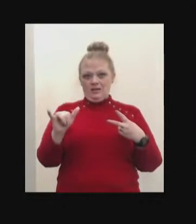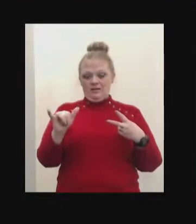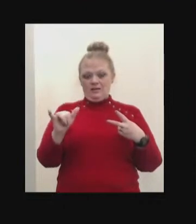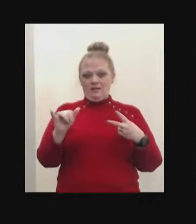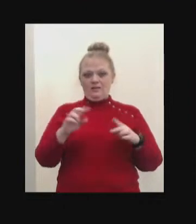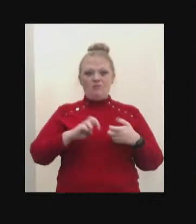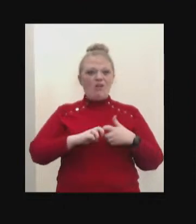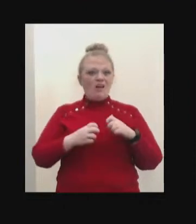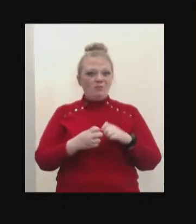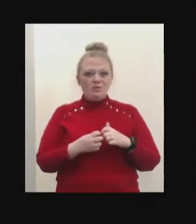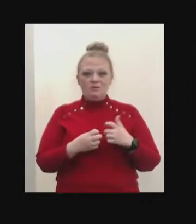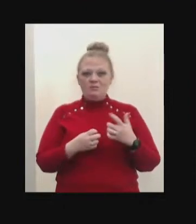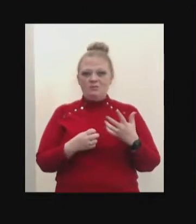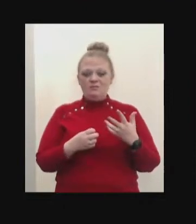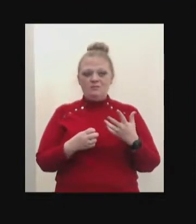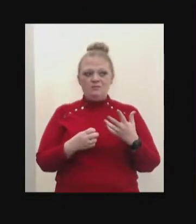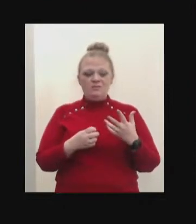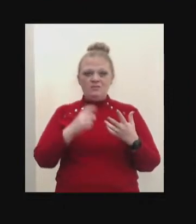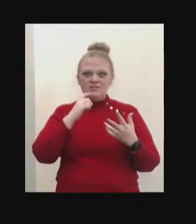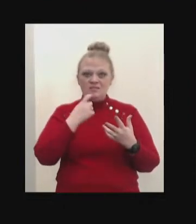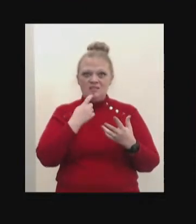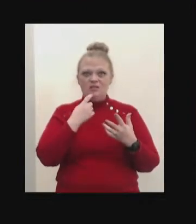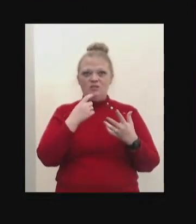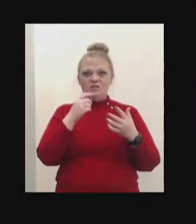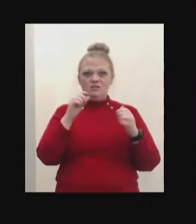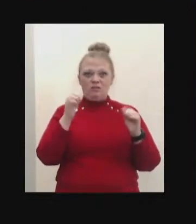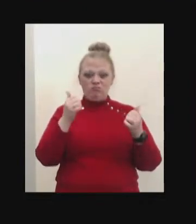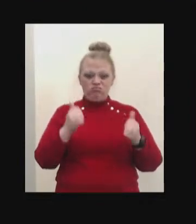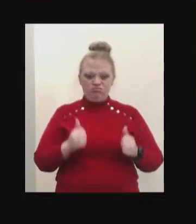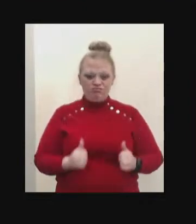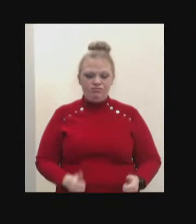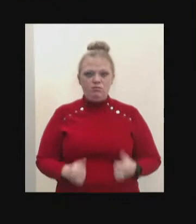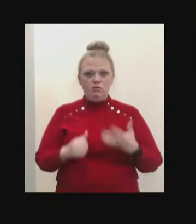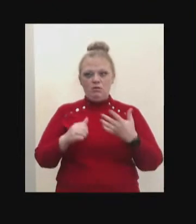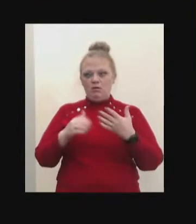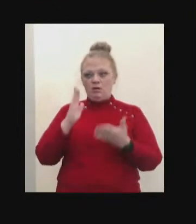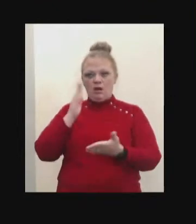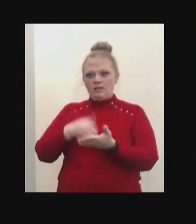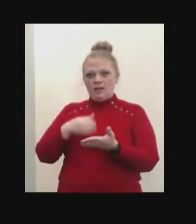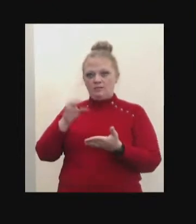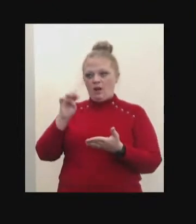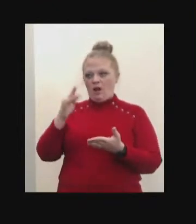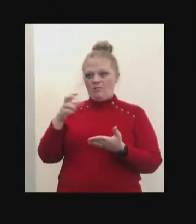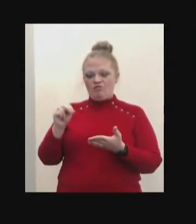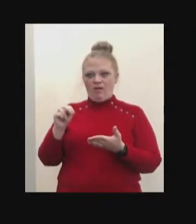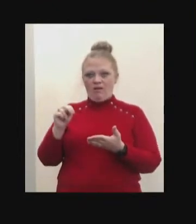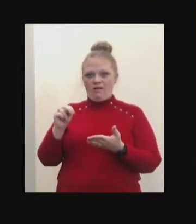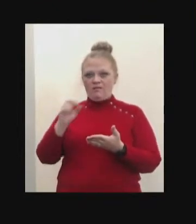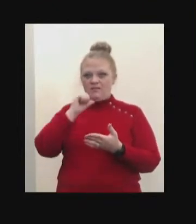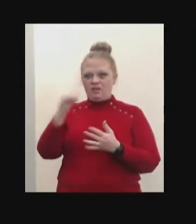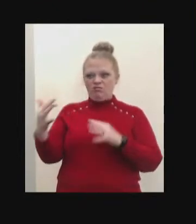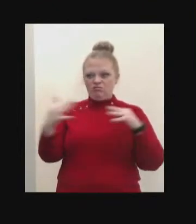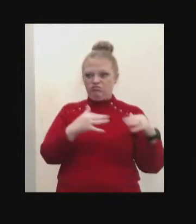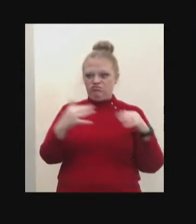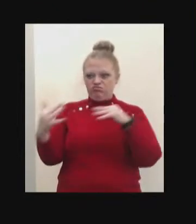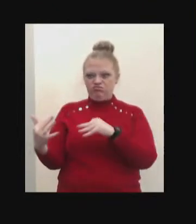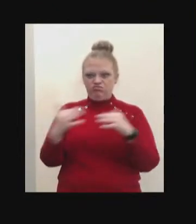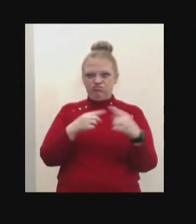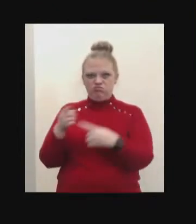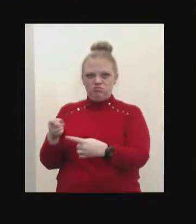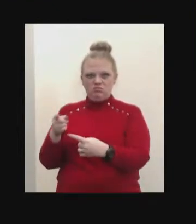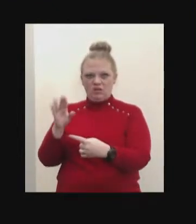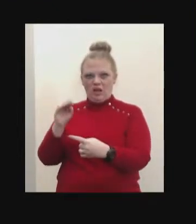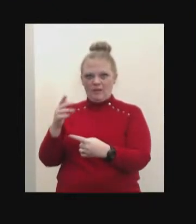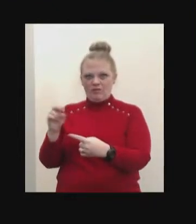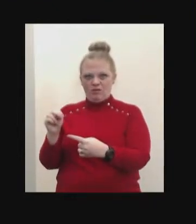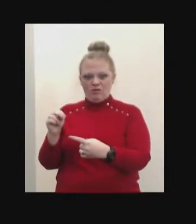loss of activity against the Omicron variant, so they won't work that well once we get Omicron in our community. Now we're pretty much Delta,